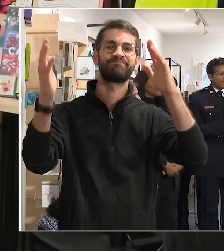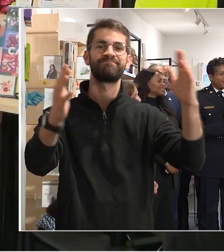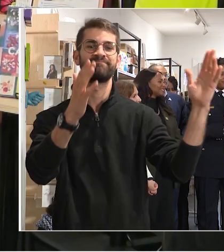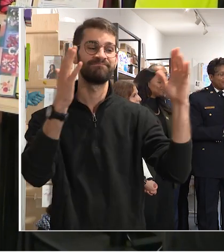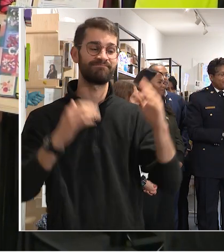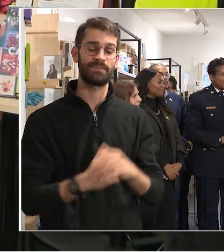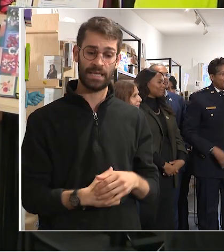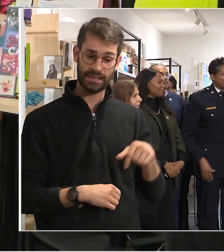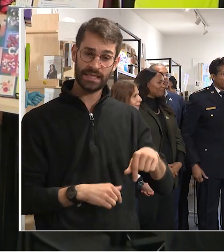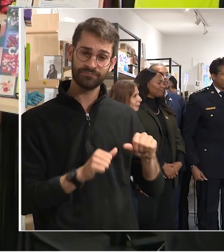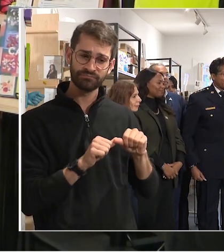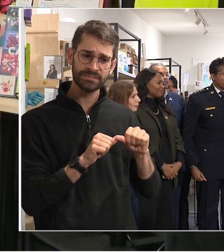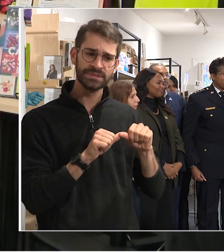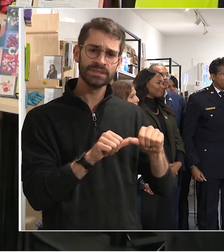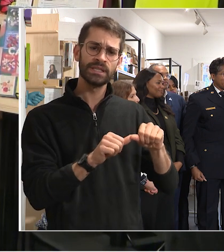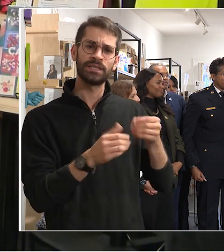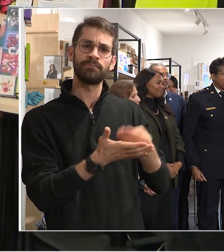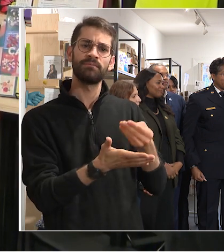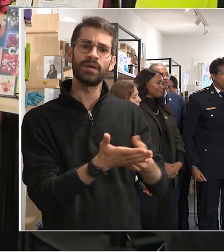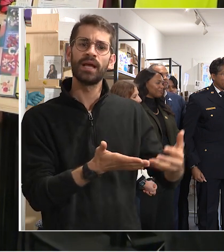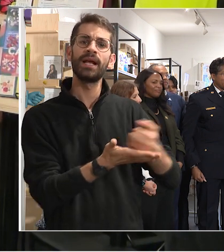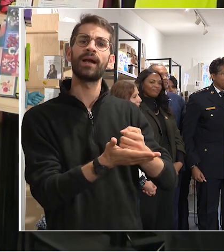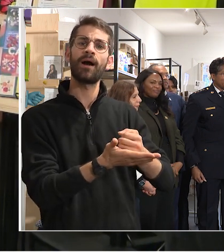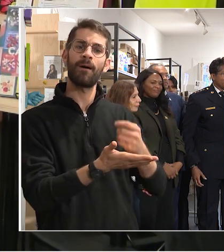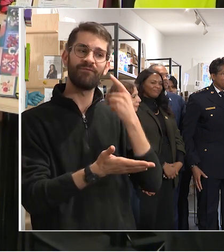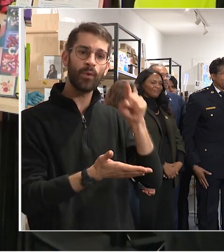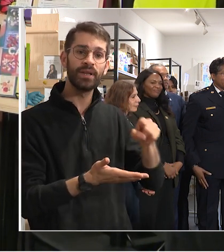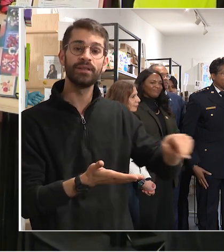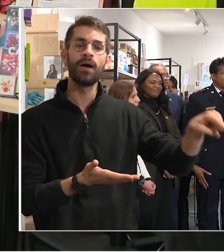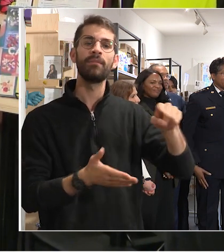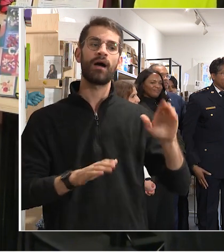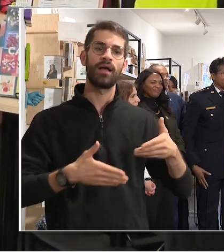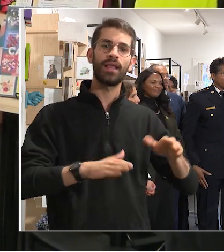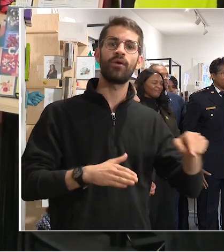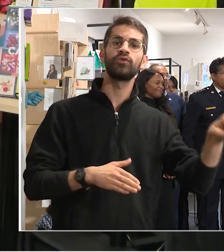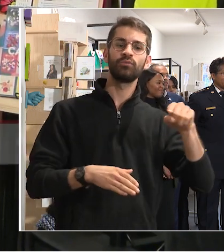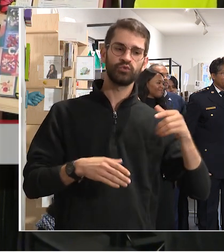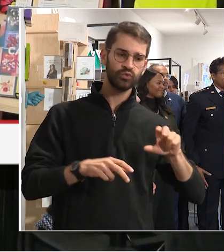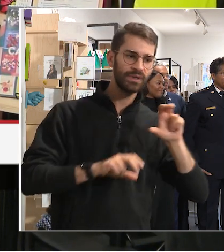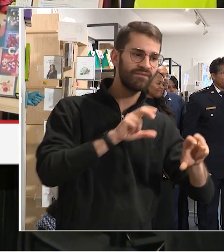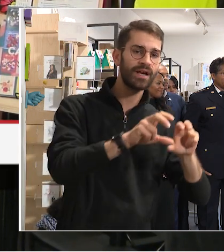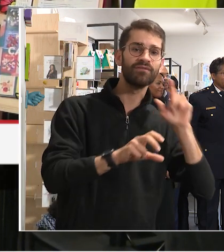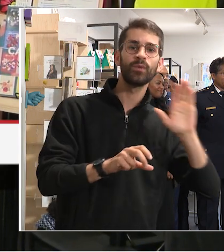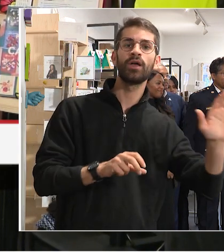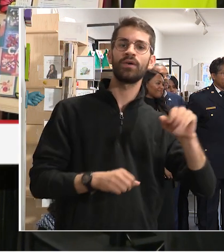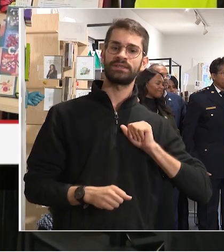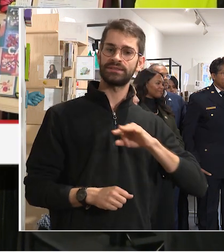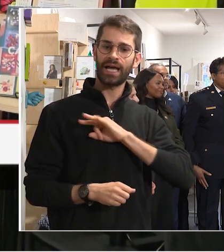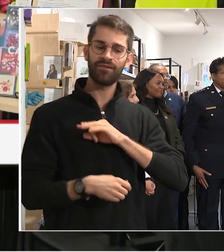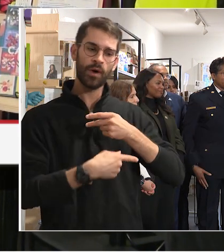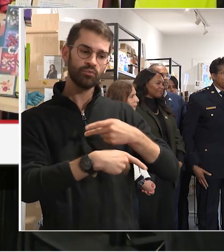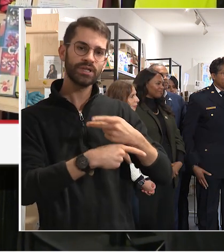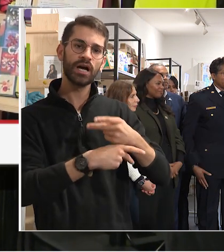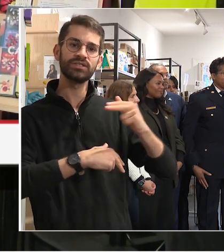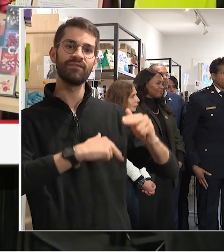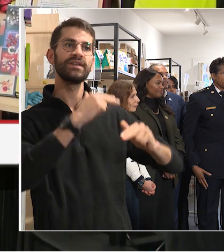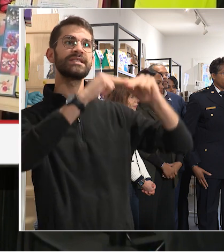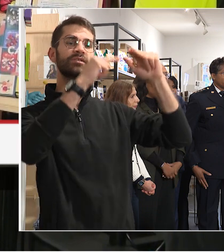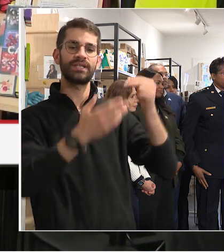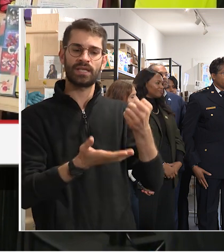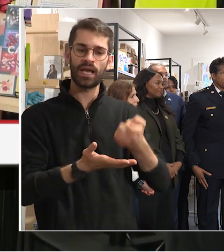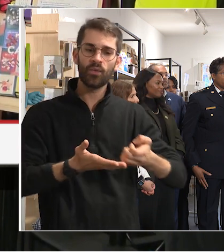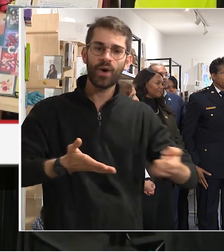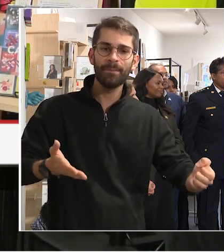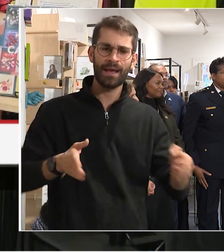This consistent income has allowed makers to invest in staff, production facilities and equipment, packaging, and other